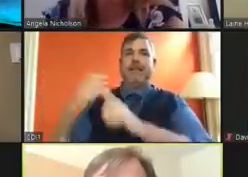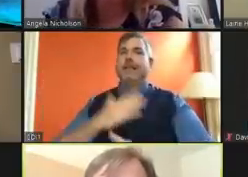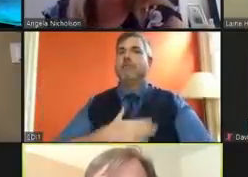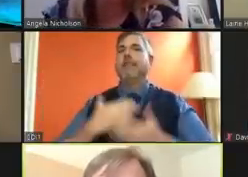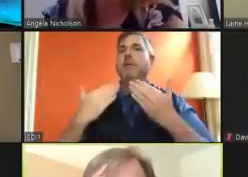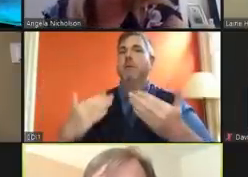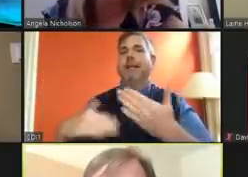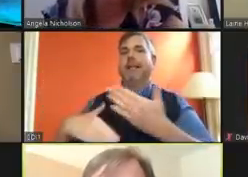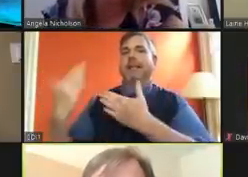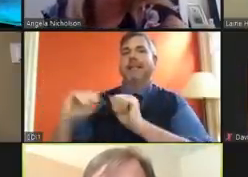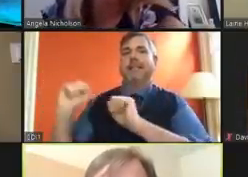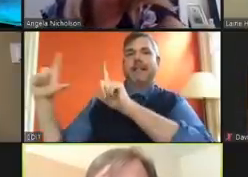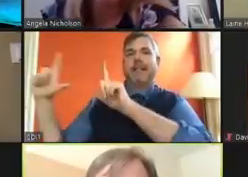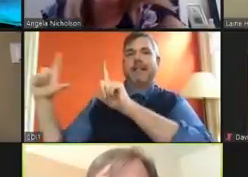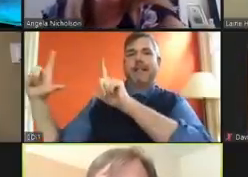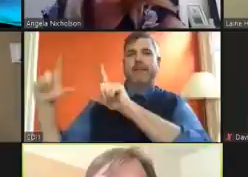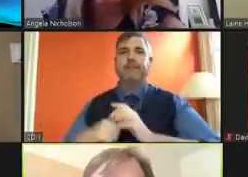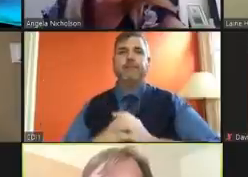Jason.